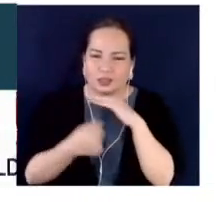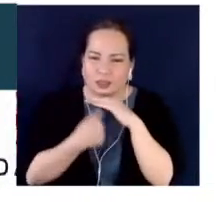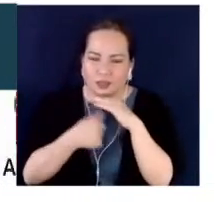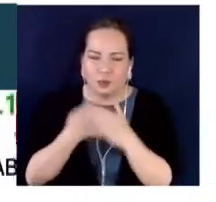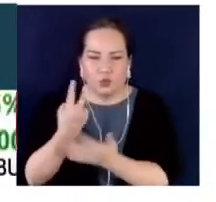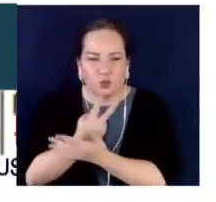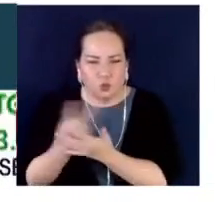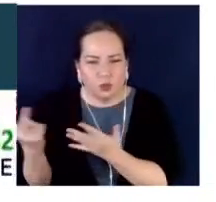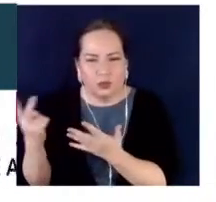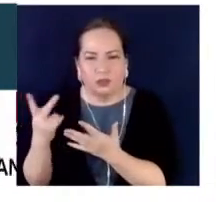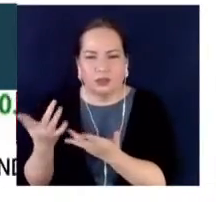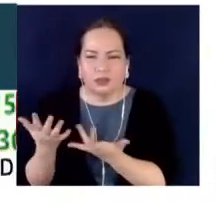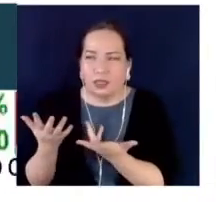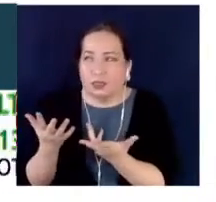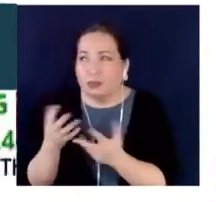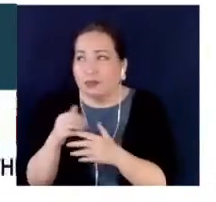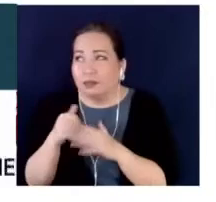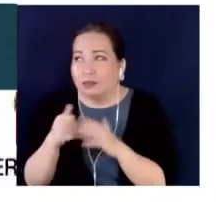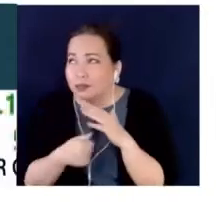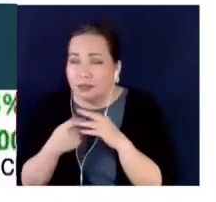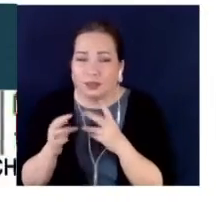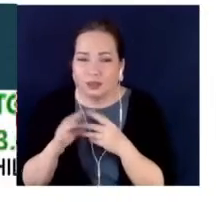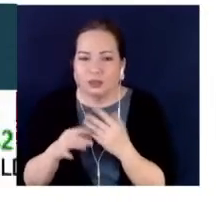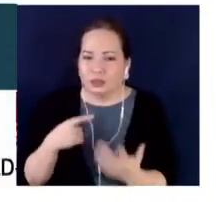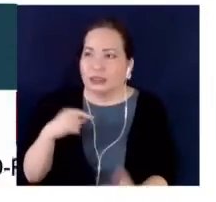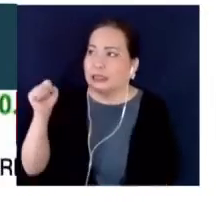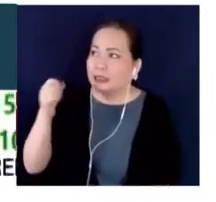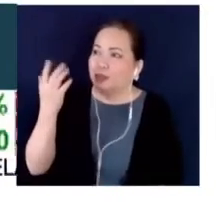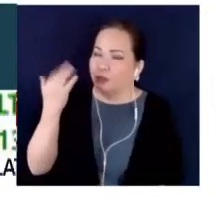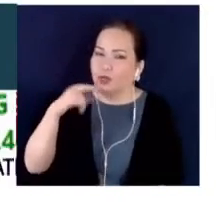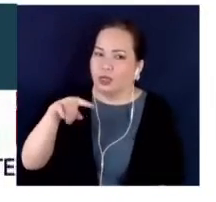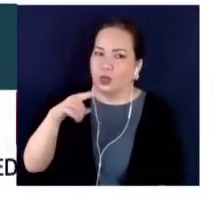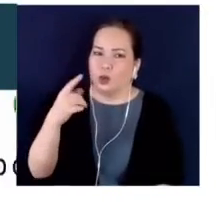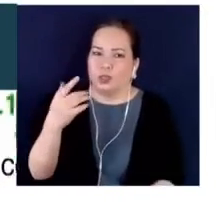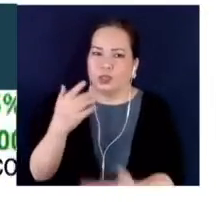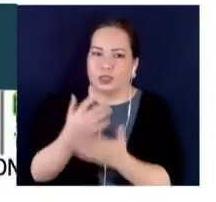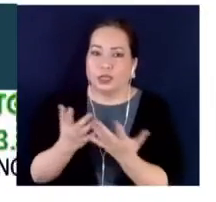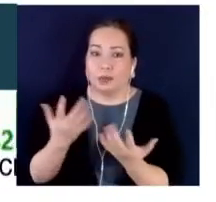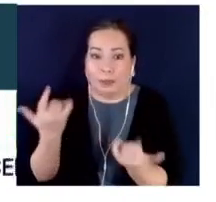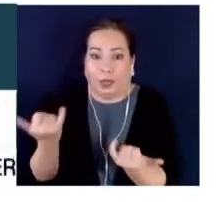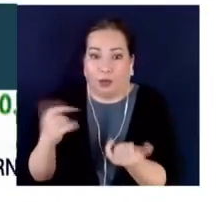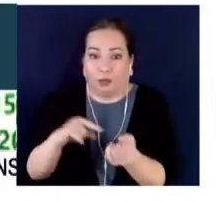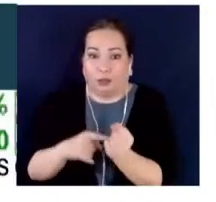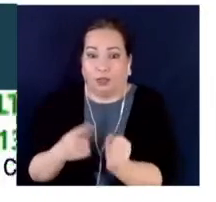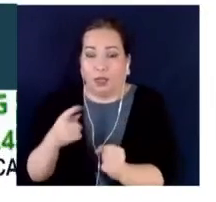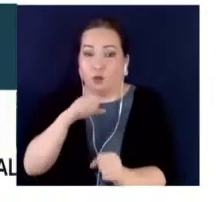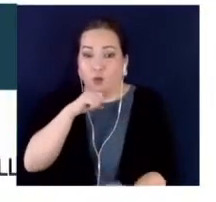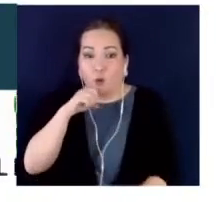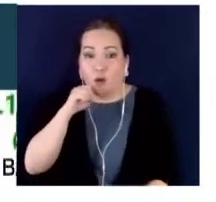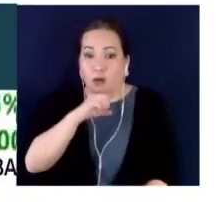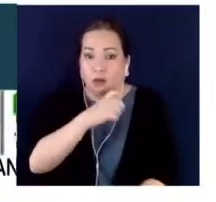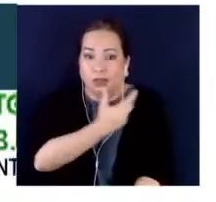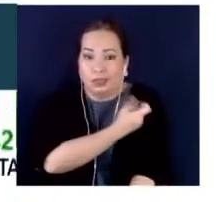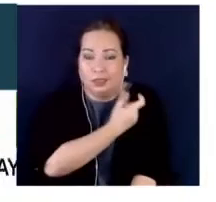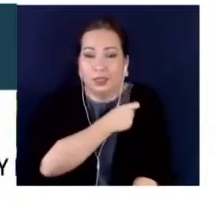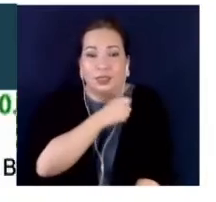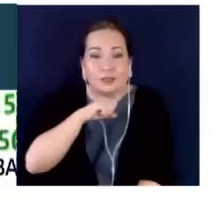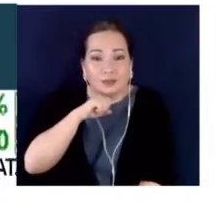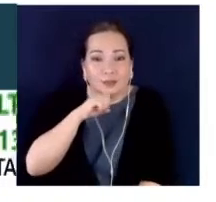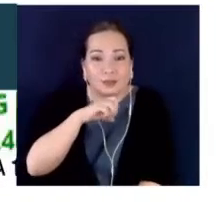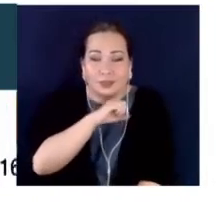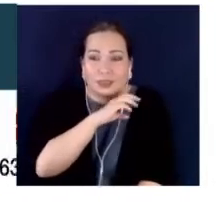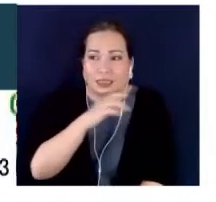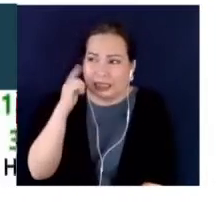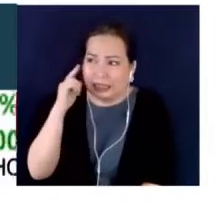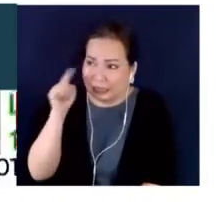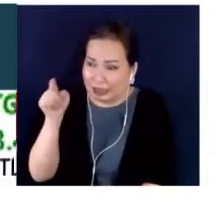why right now, when various LGUs are beginning to inoculate senior citizens, I mean, that's going to, what do you think?